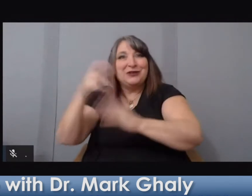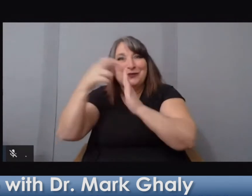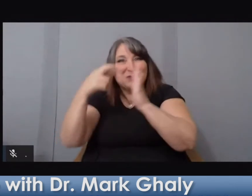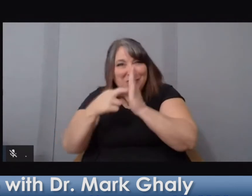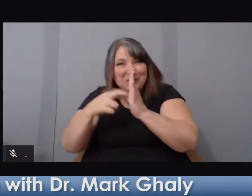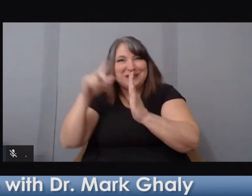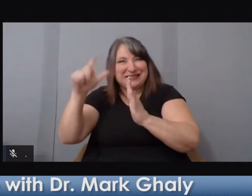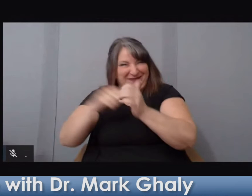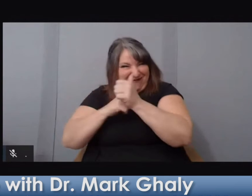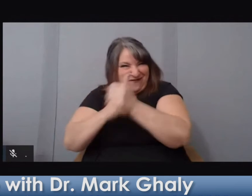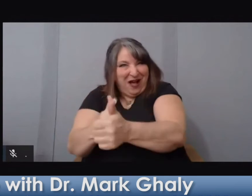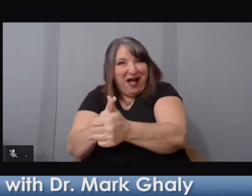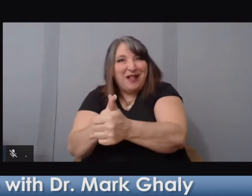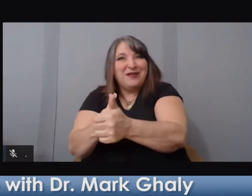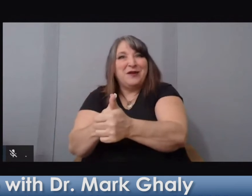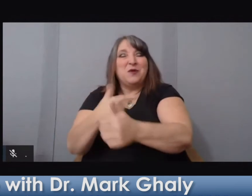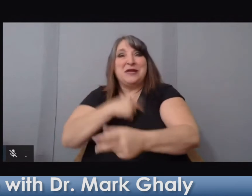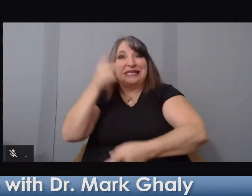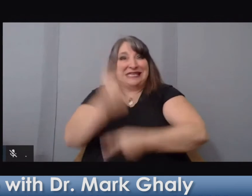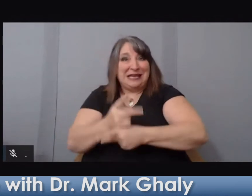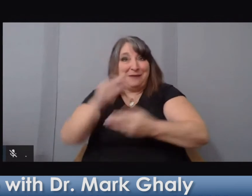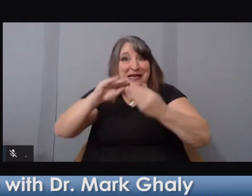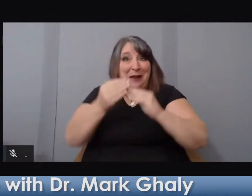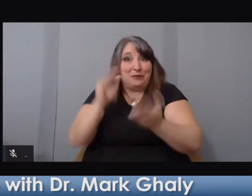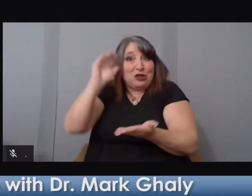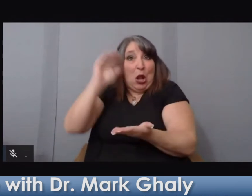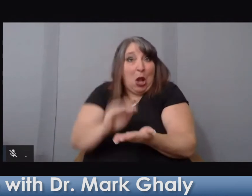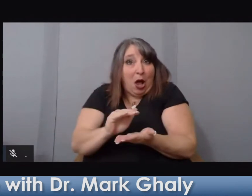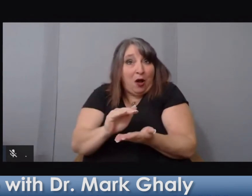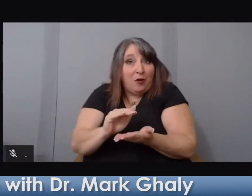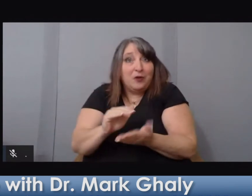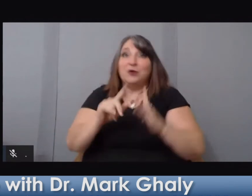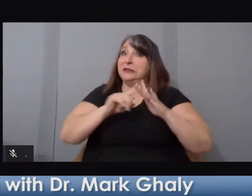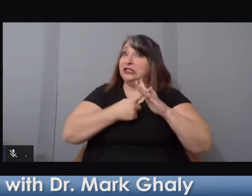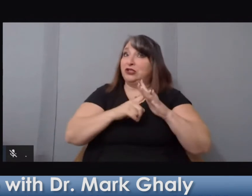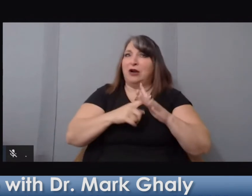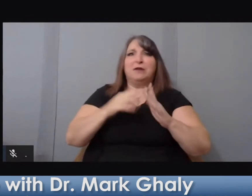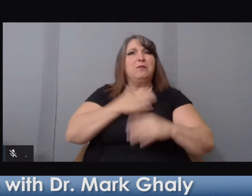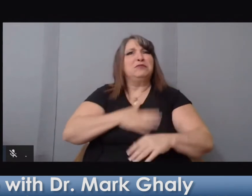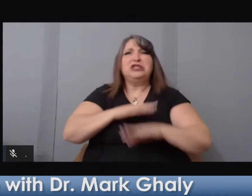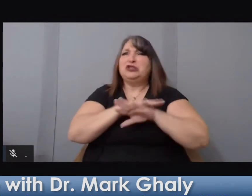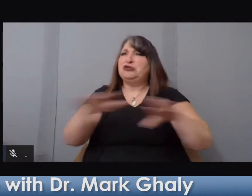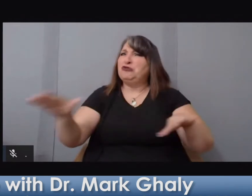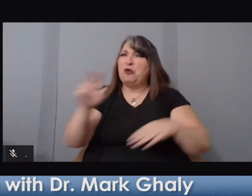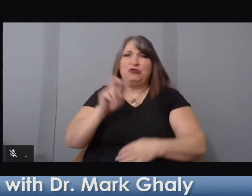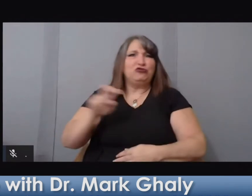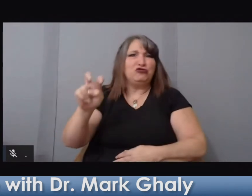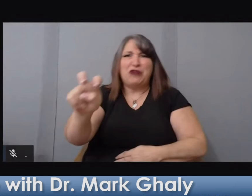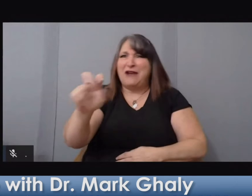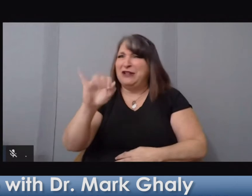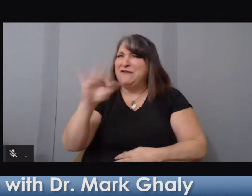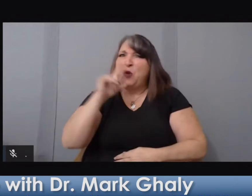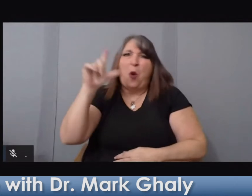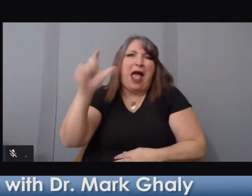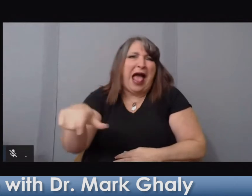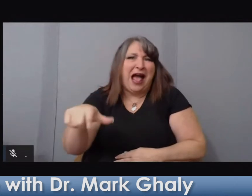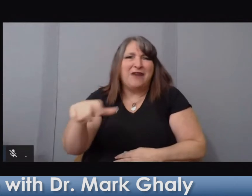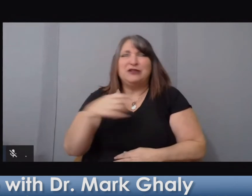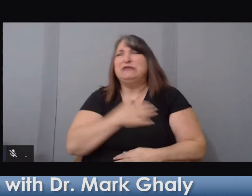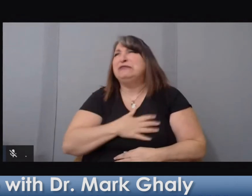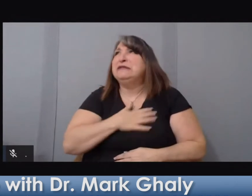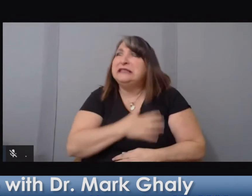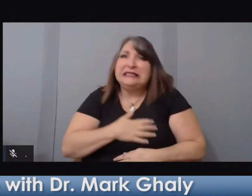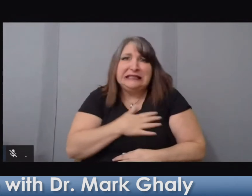low. We start again by saying, please don't travel. If it's not essential, please consider delaying it as long as you